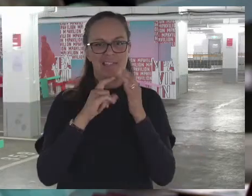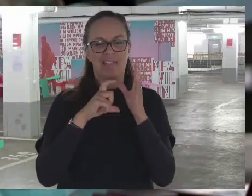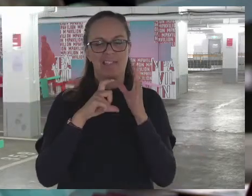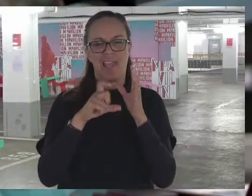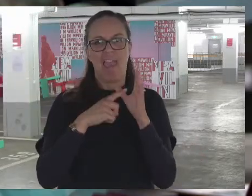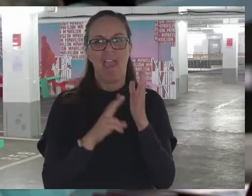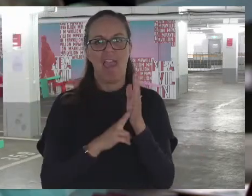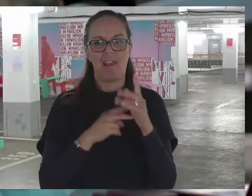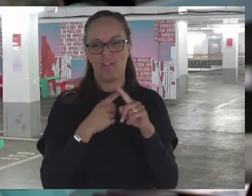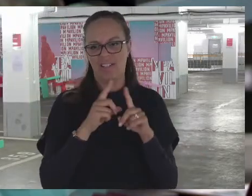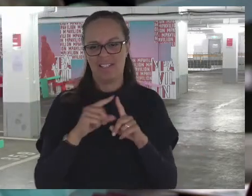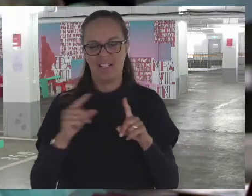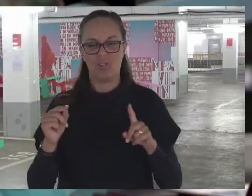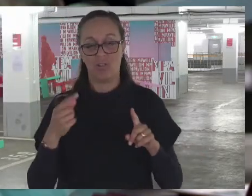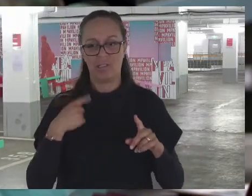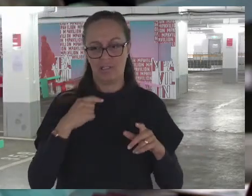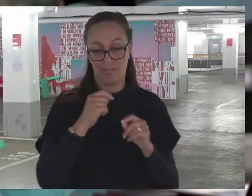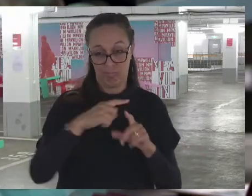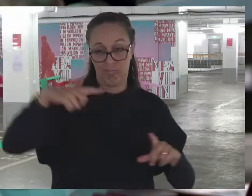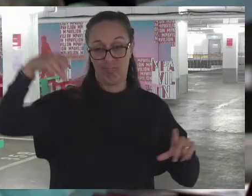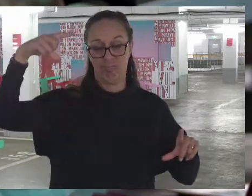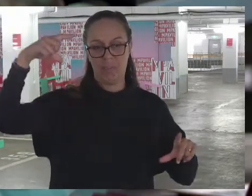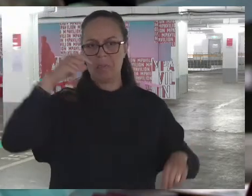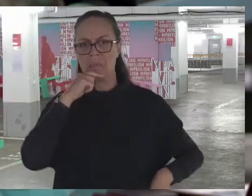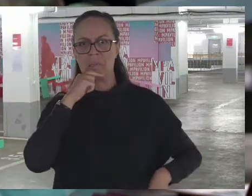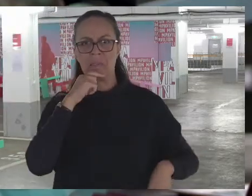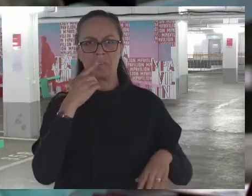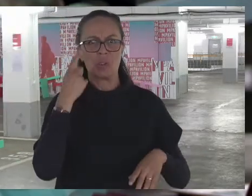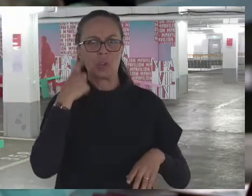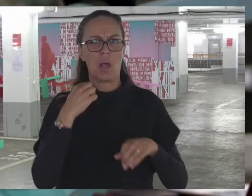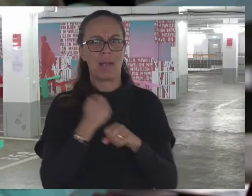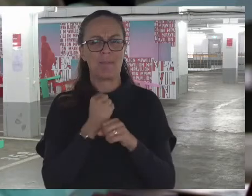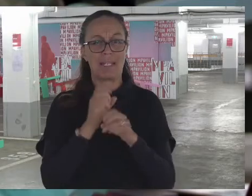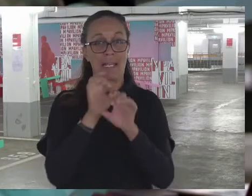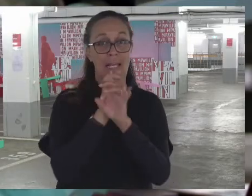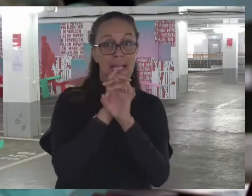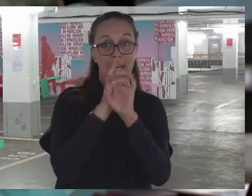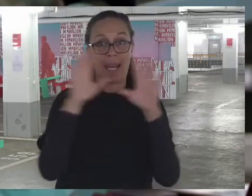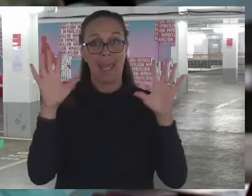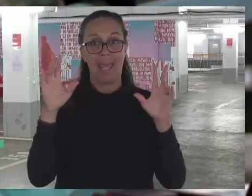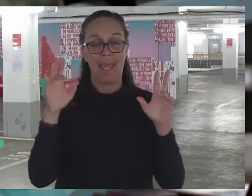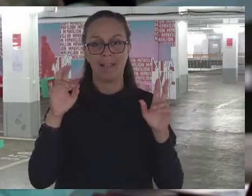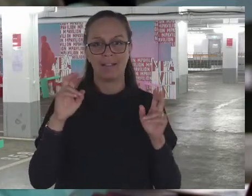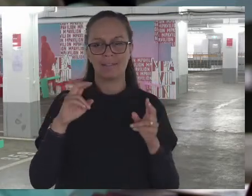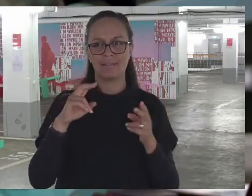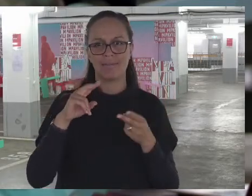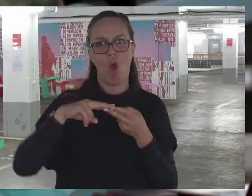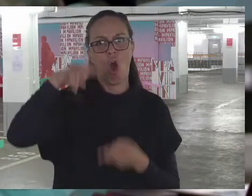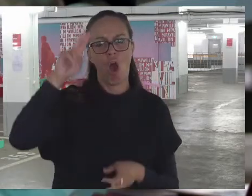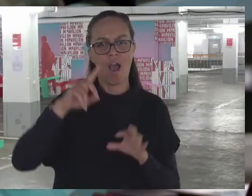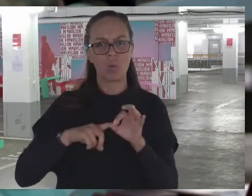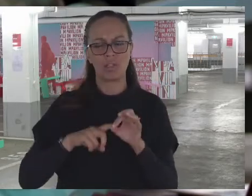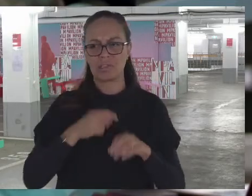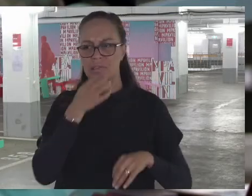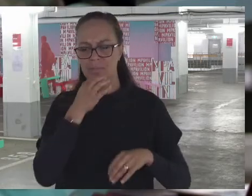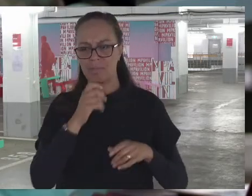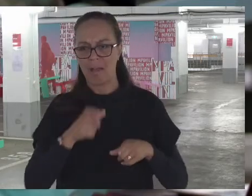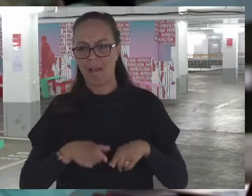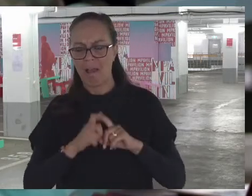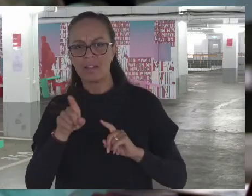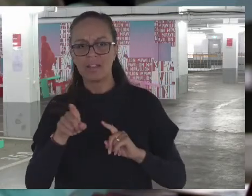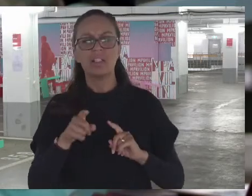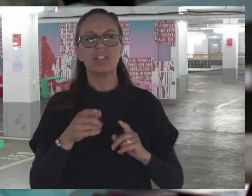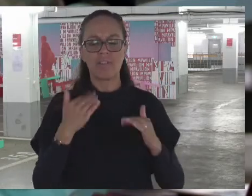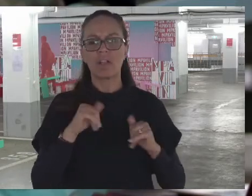So Colour Factory really helped me out. They pointed me in the right direction, and I got a drum scan